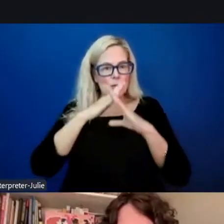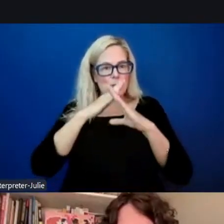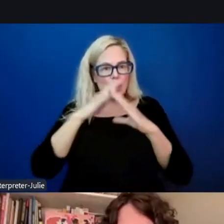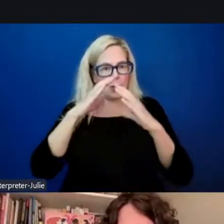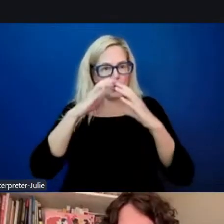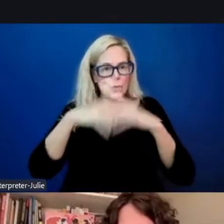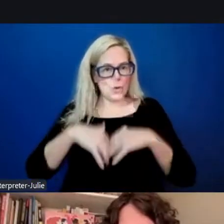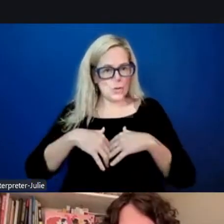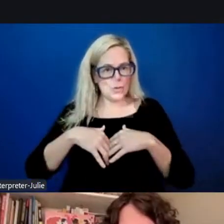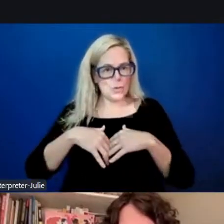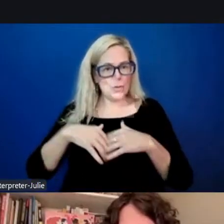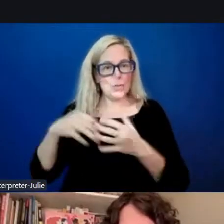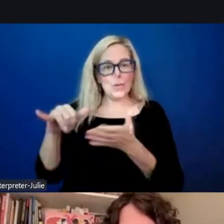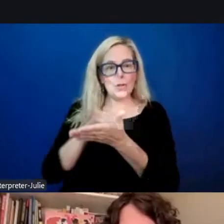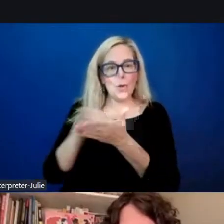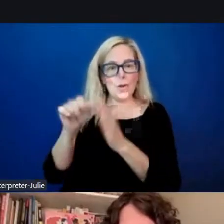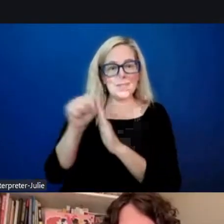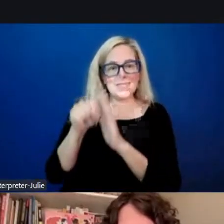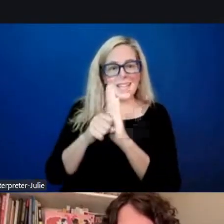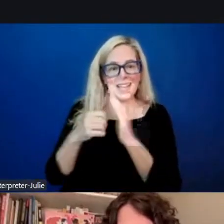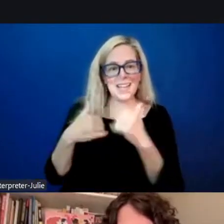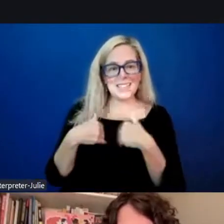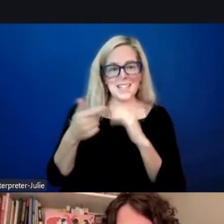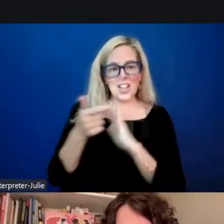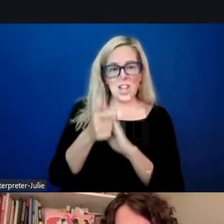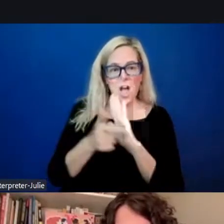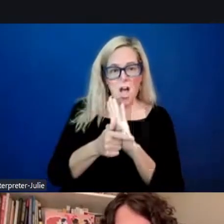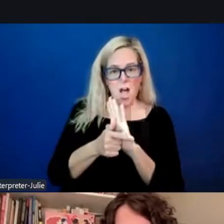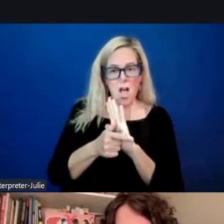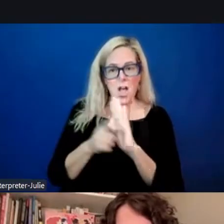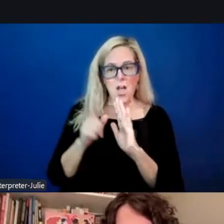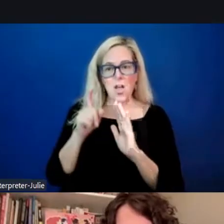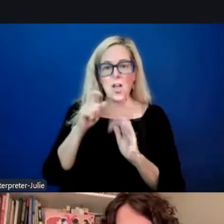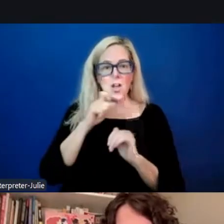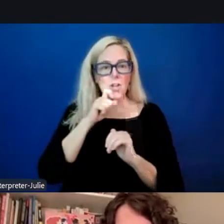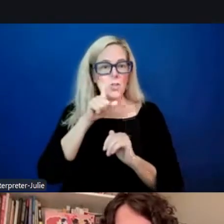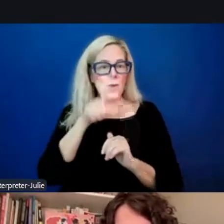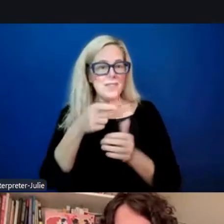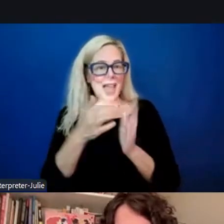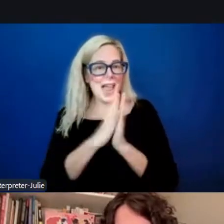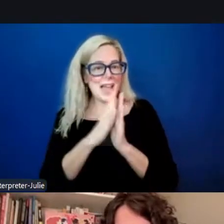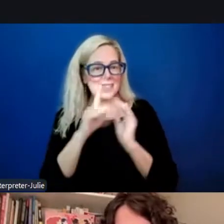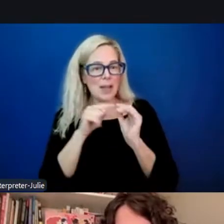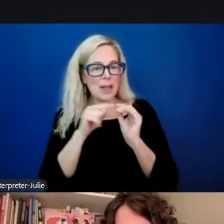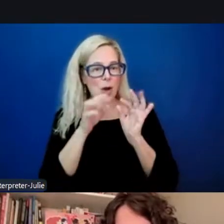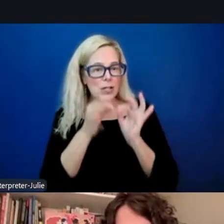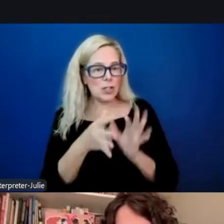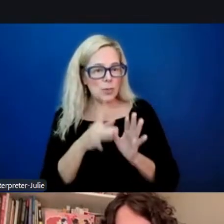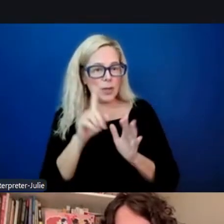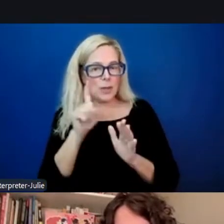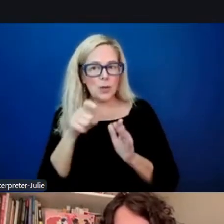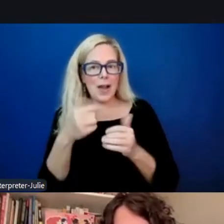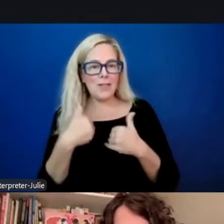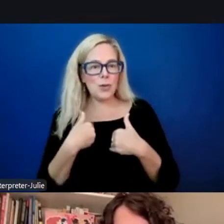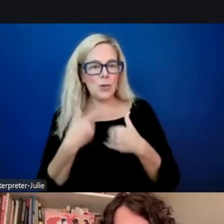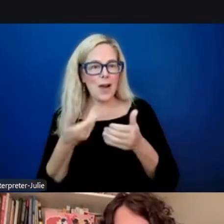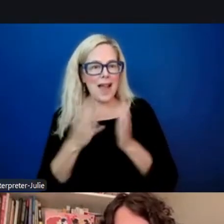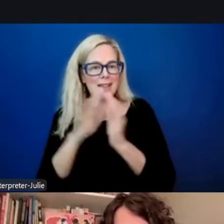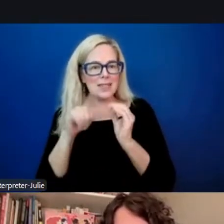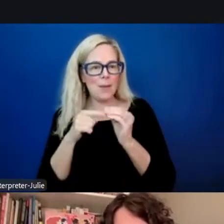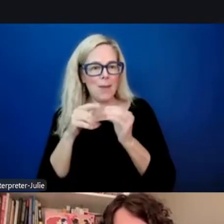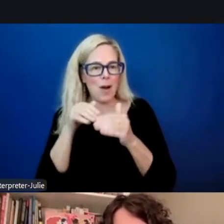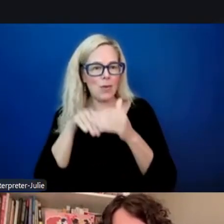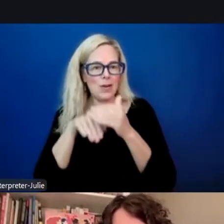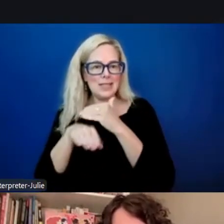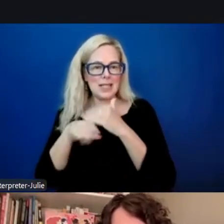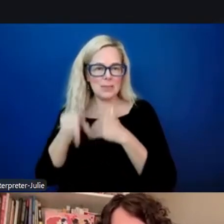has a law now. Not only do you have to ask, do you need an interpreter, but you have to ask about accessibility needs. And so I think that's a great